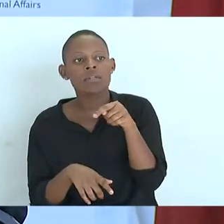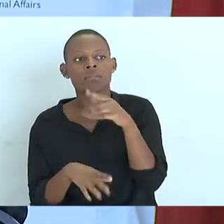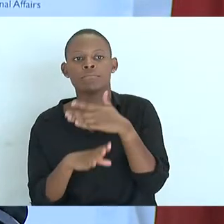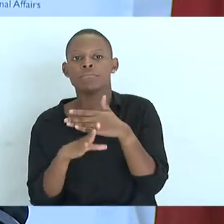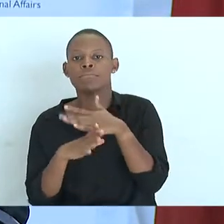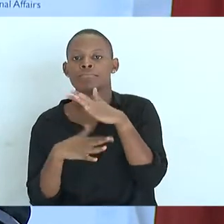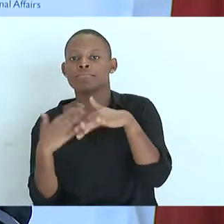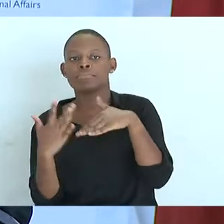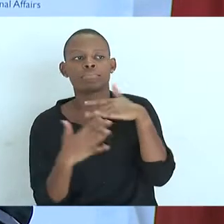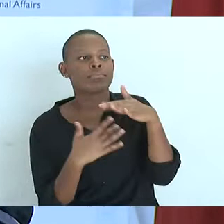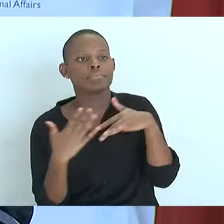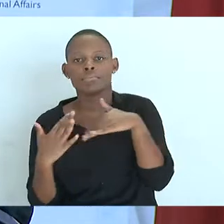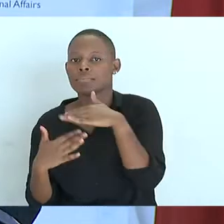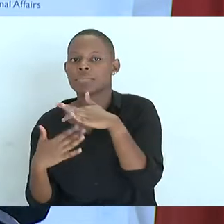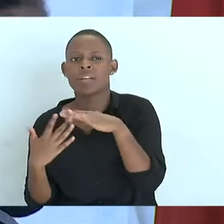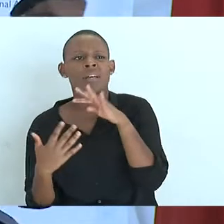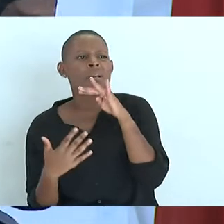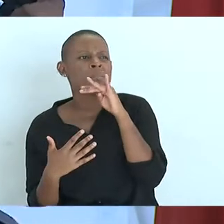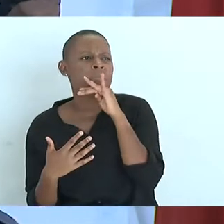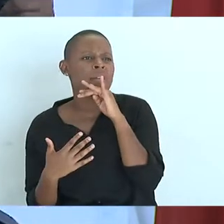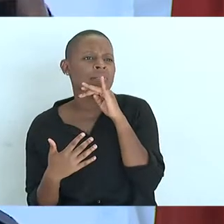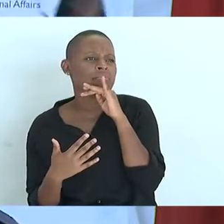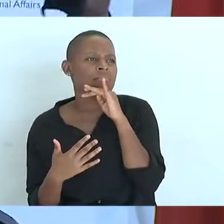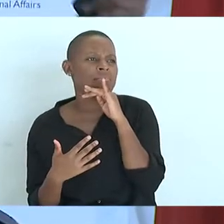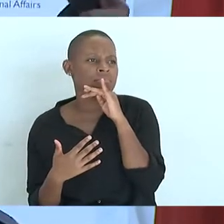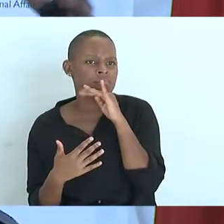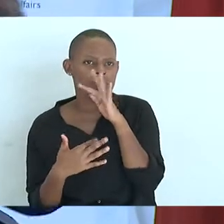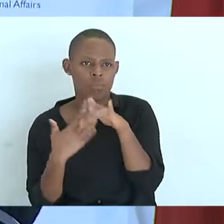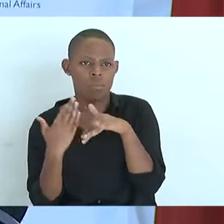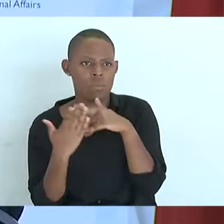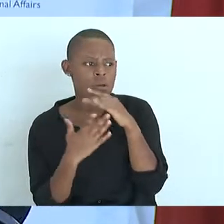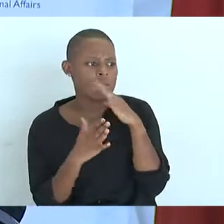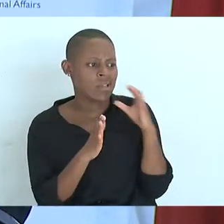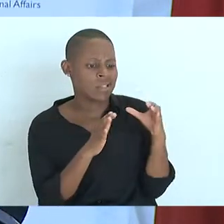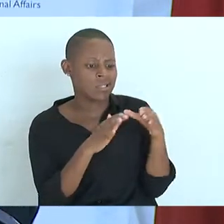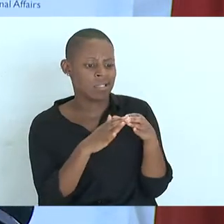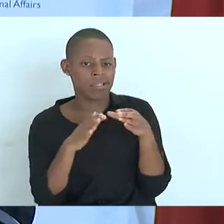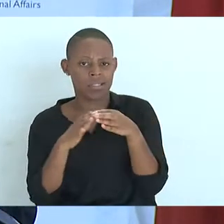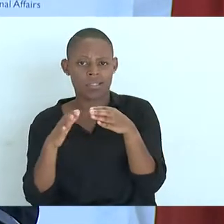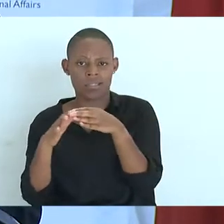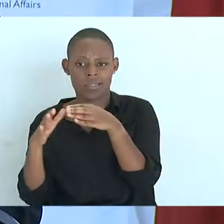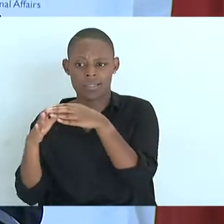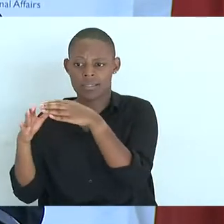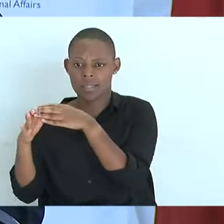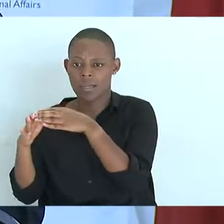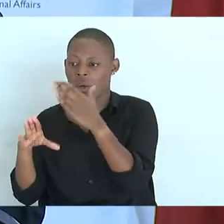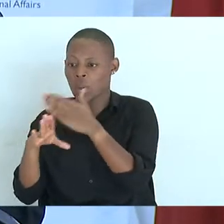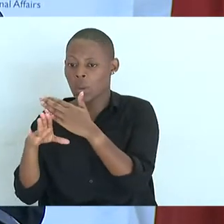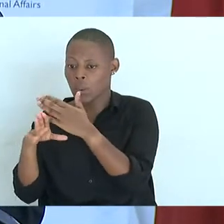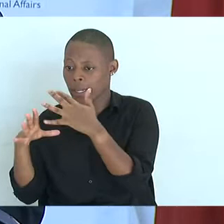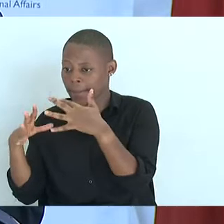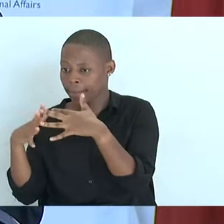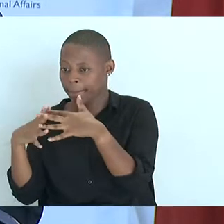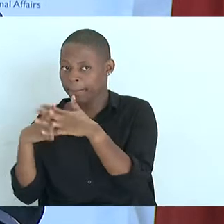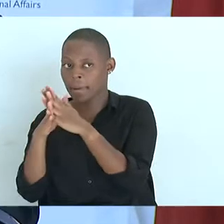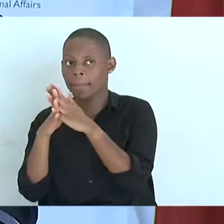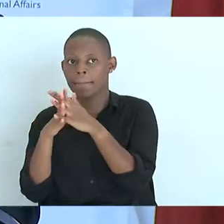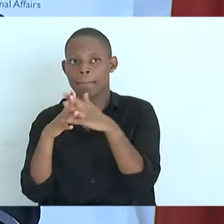mean? It means all of us and all sectors of society must work together.